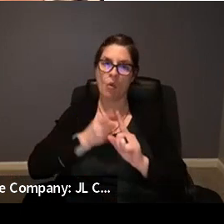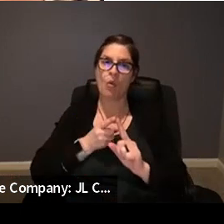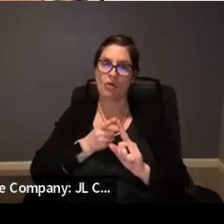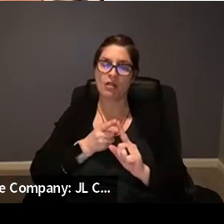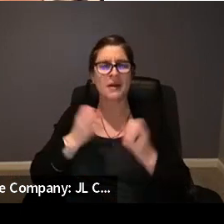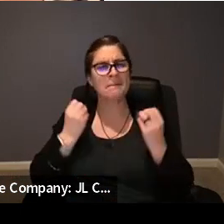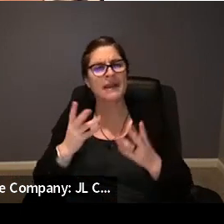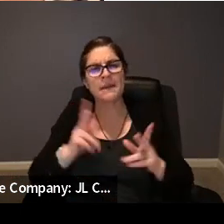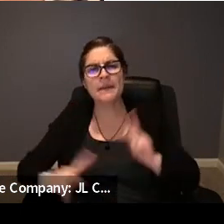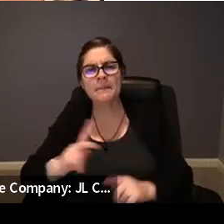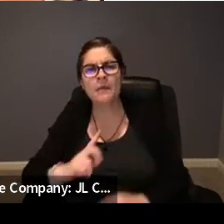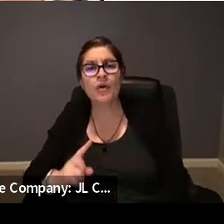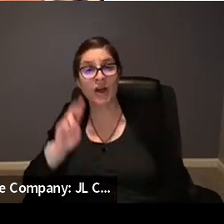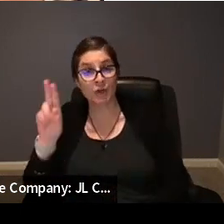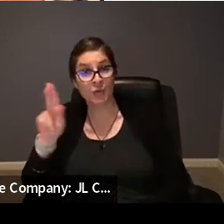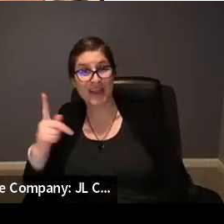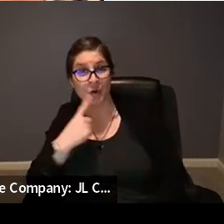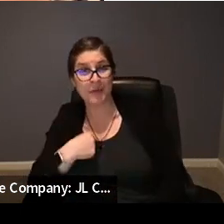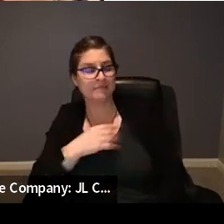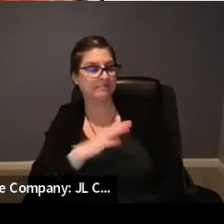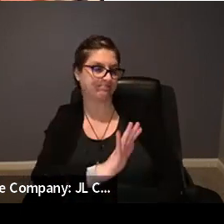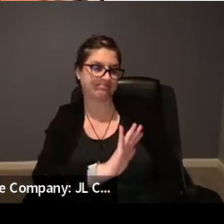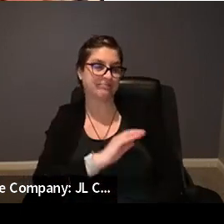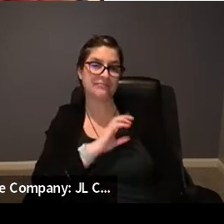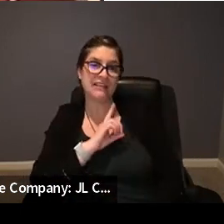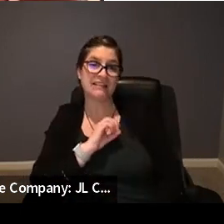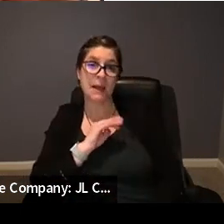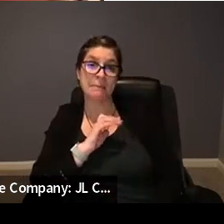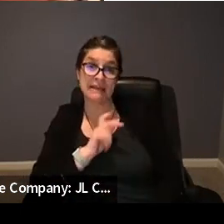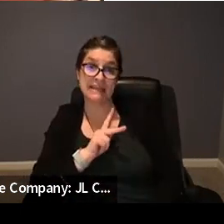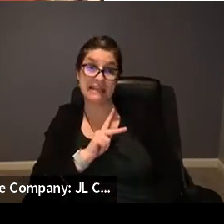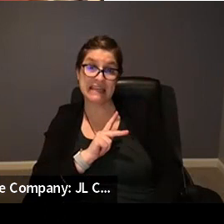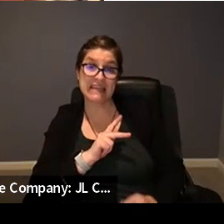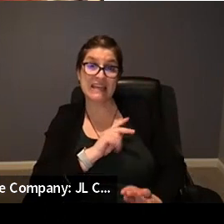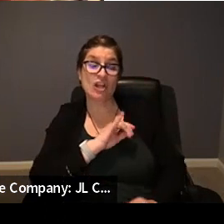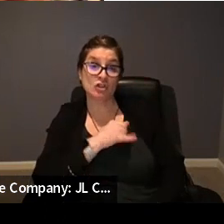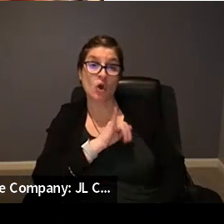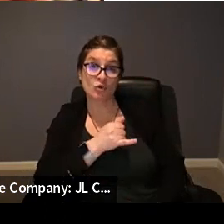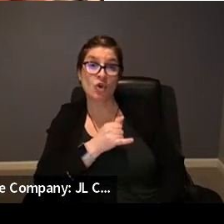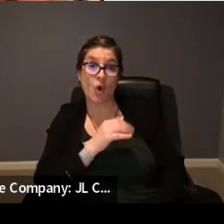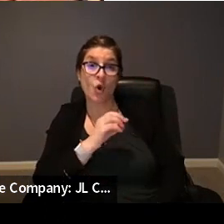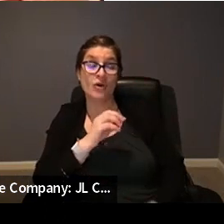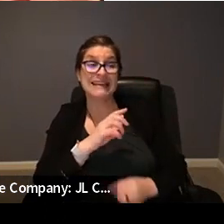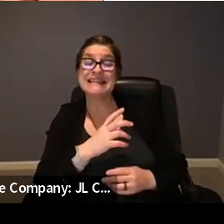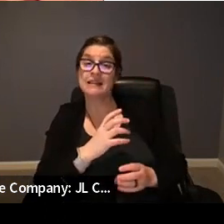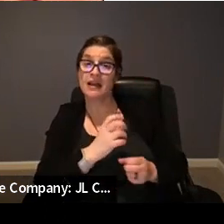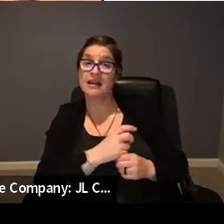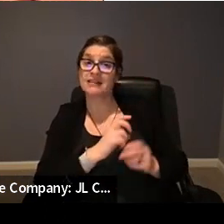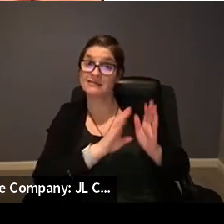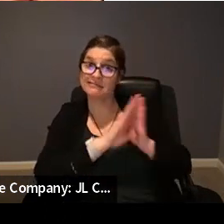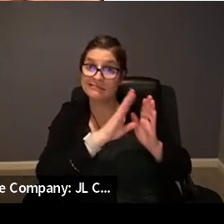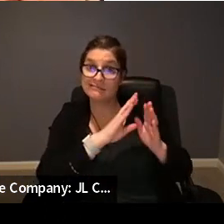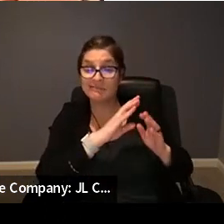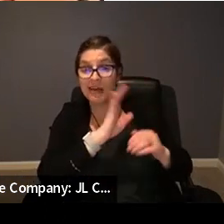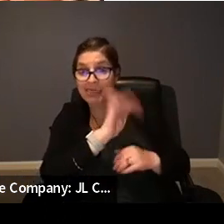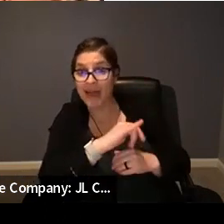by people in the UK, they came to me and they said, Dominick, Jojo Moyes is making this film, Me Before You, and the message is you